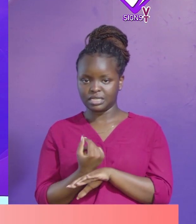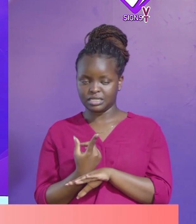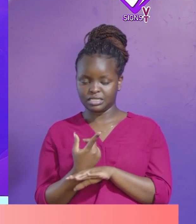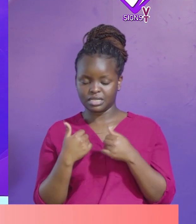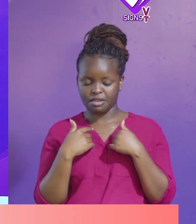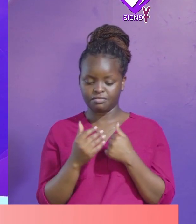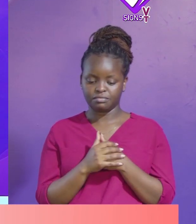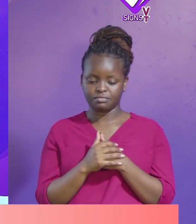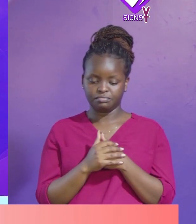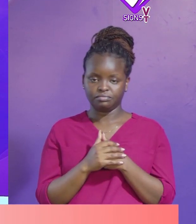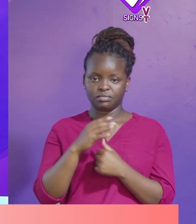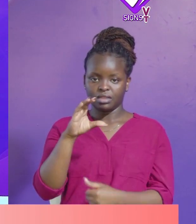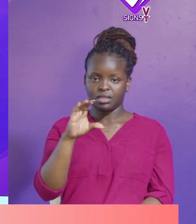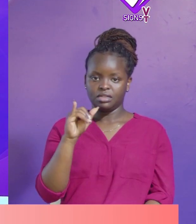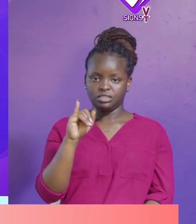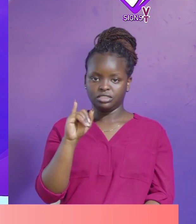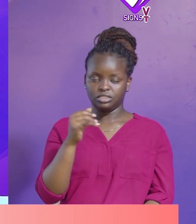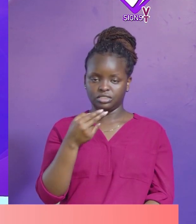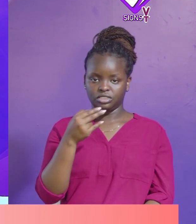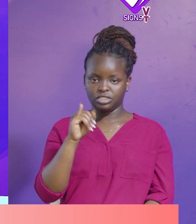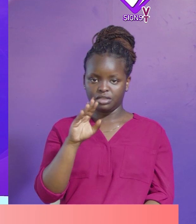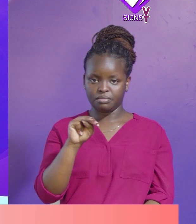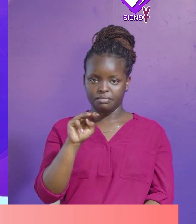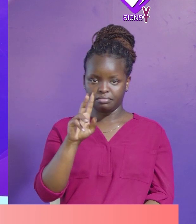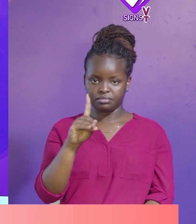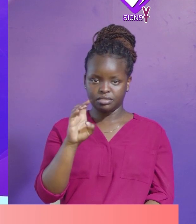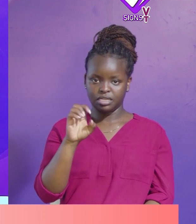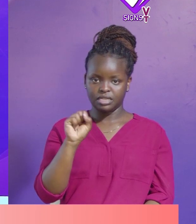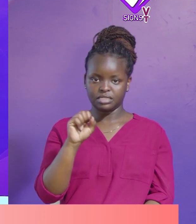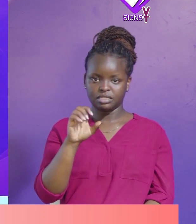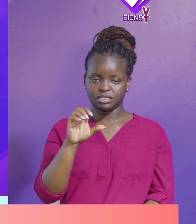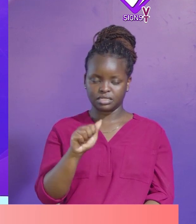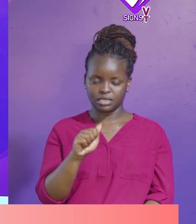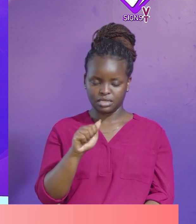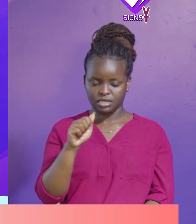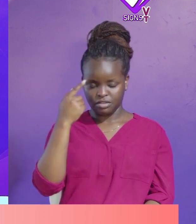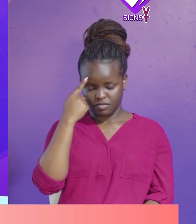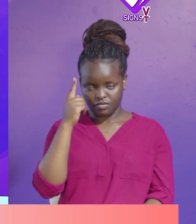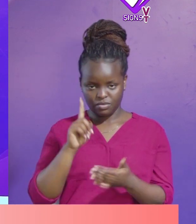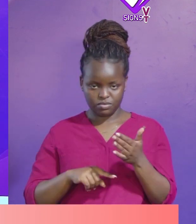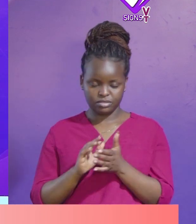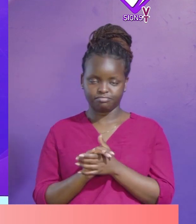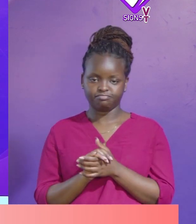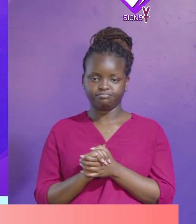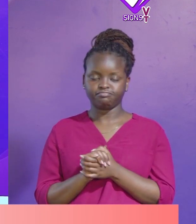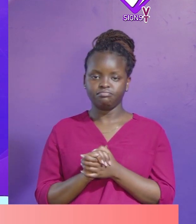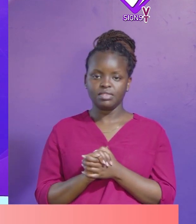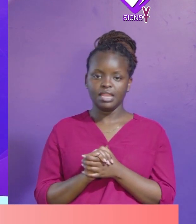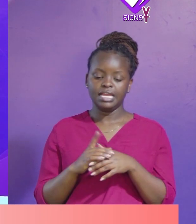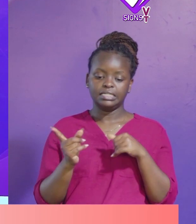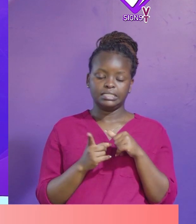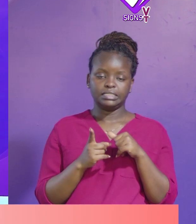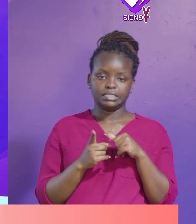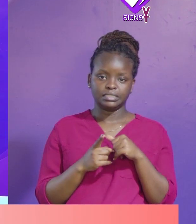had Chimdesa Debele of Ethiopia winning in 2 hours, 6 minutes and 57